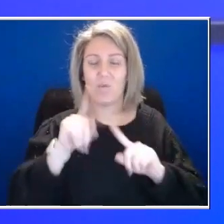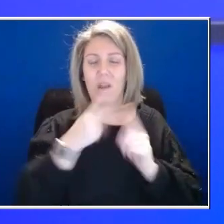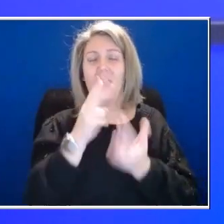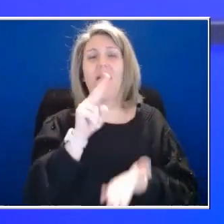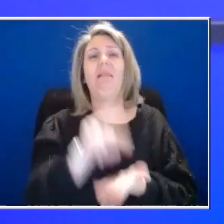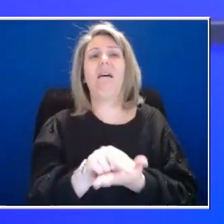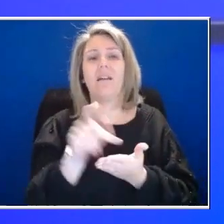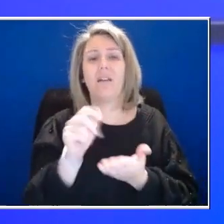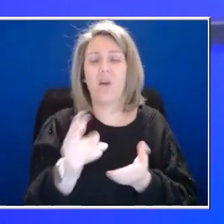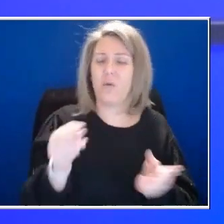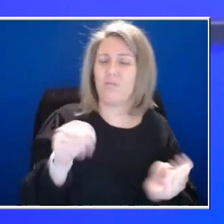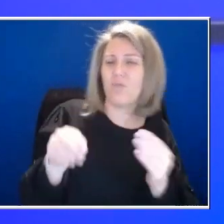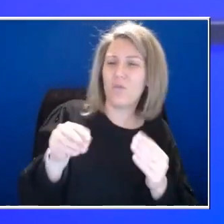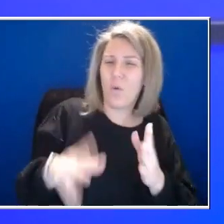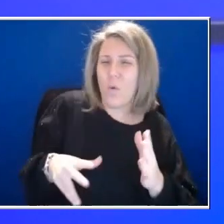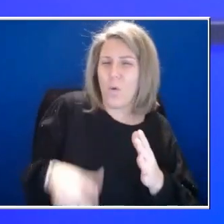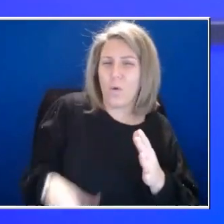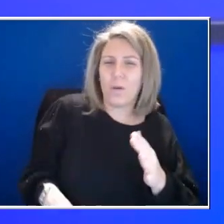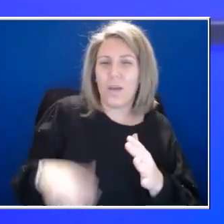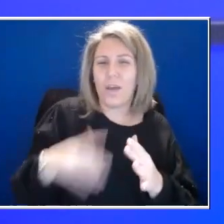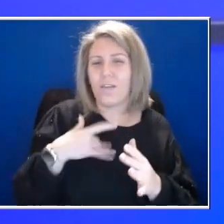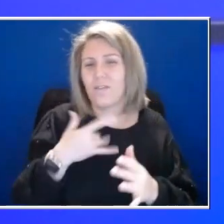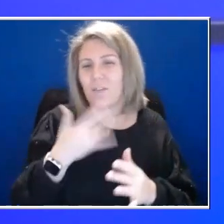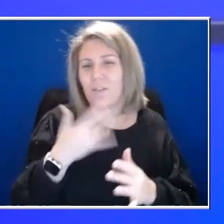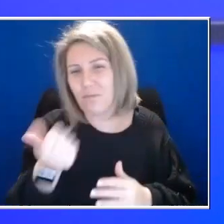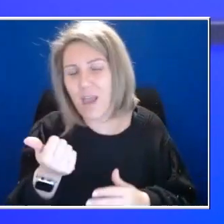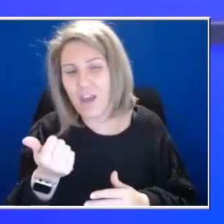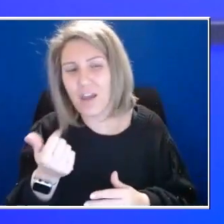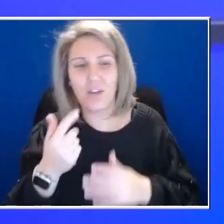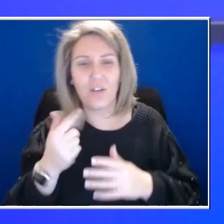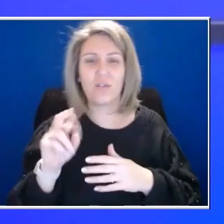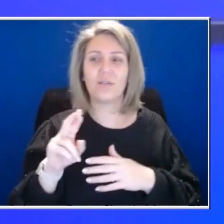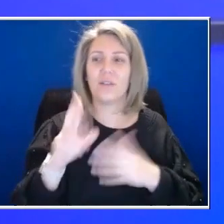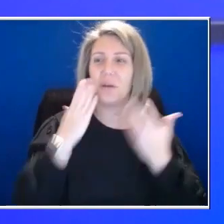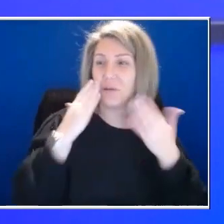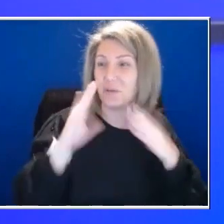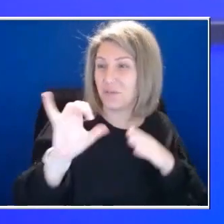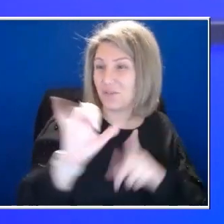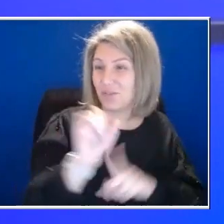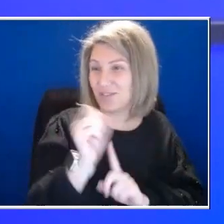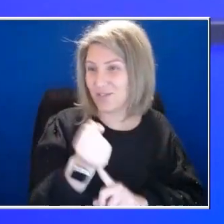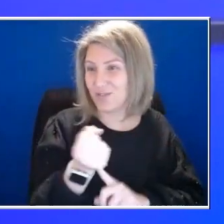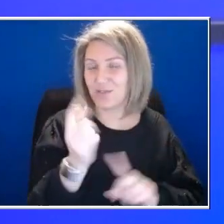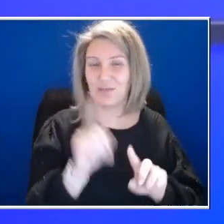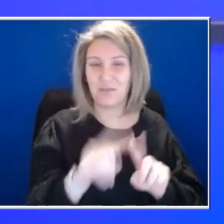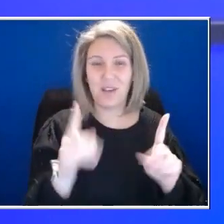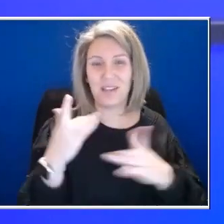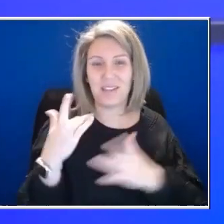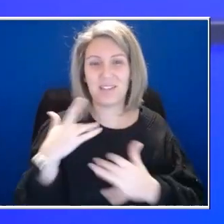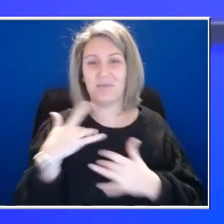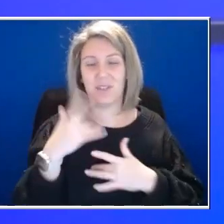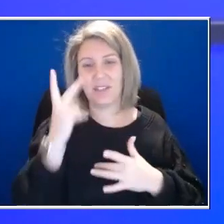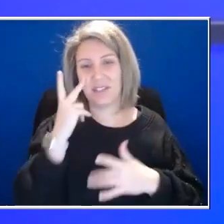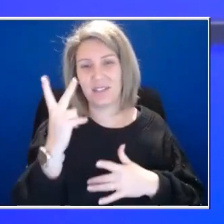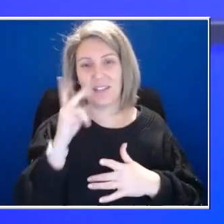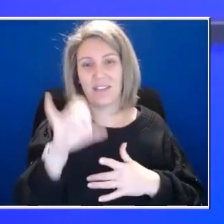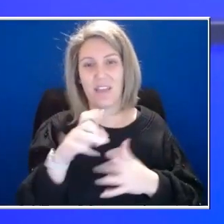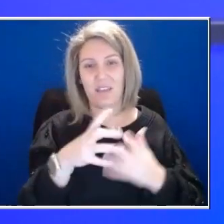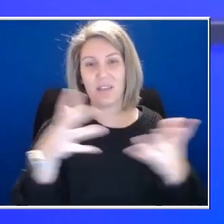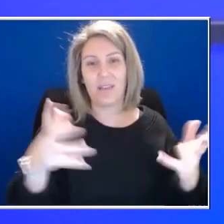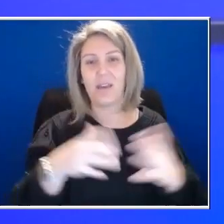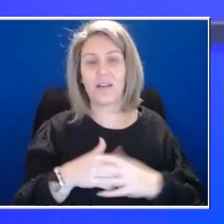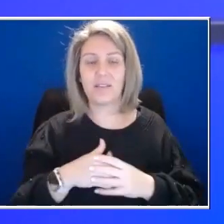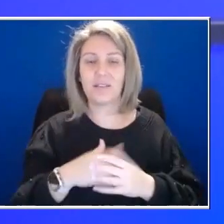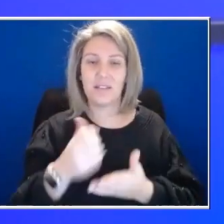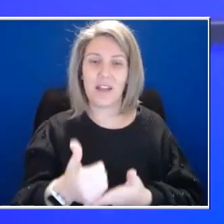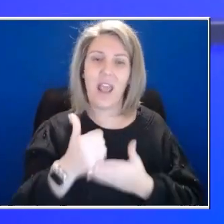this position, I feel much better. And I don't know if that was your case or not, but we typically see that a fair amount, and that kind of helps us discern